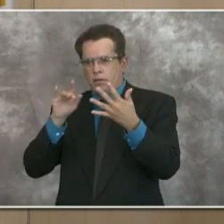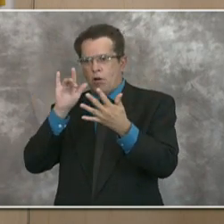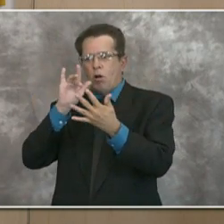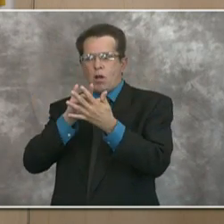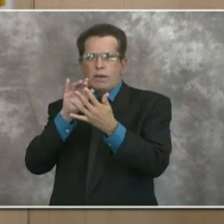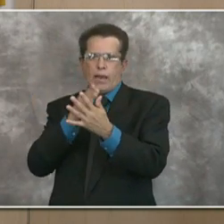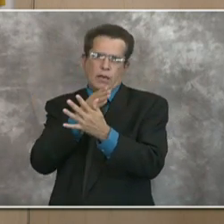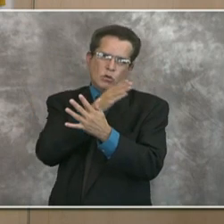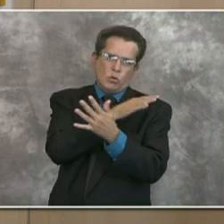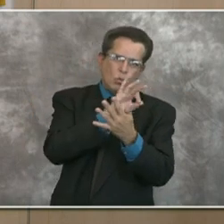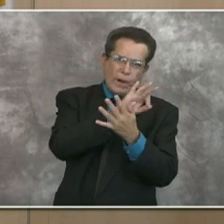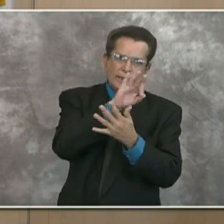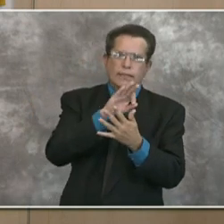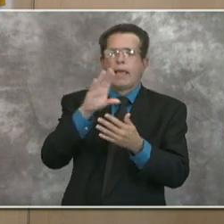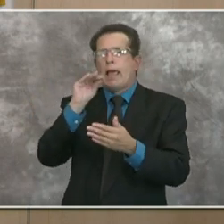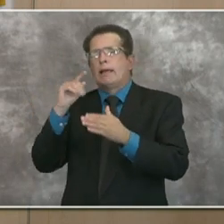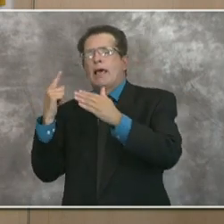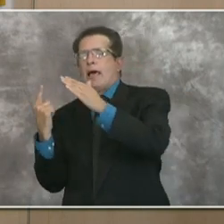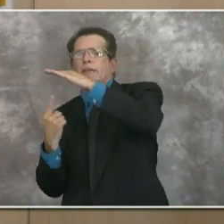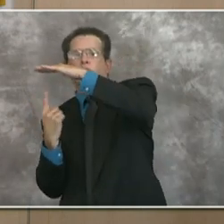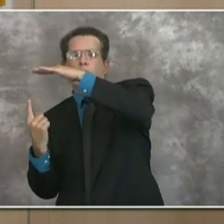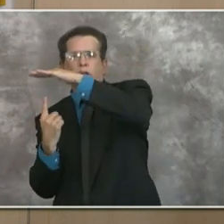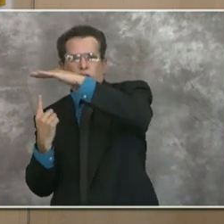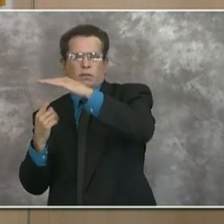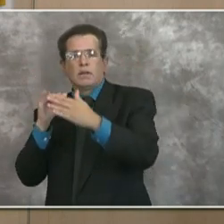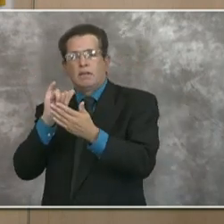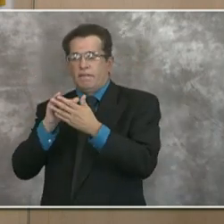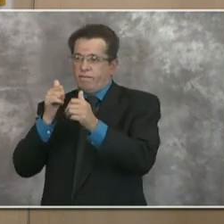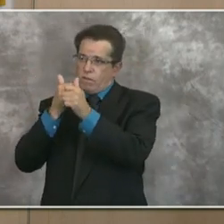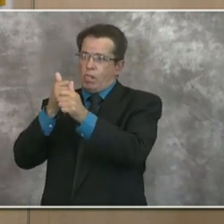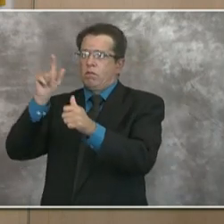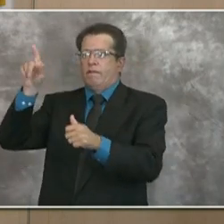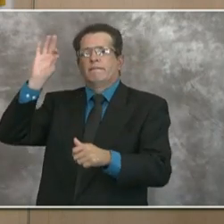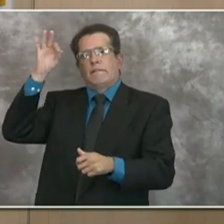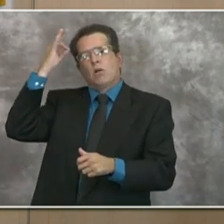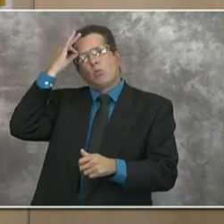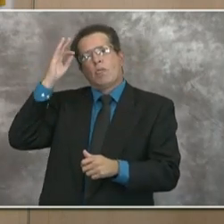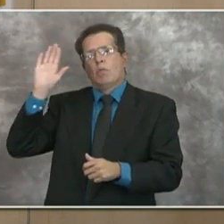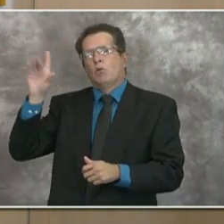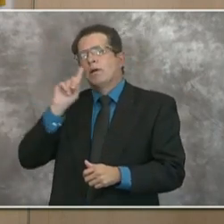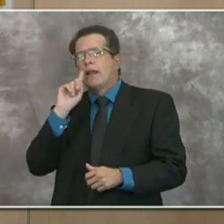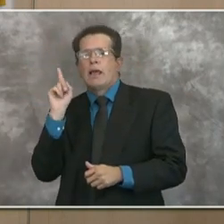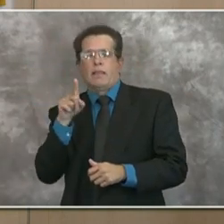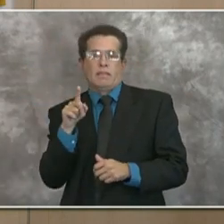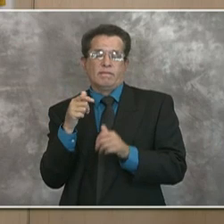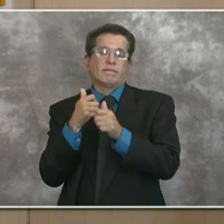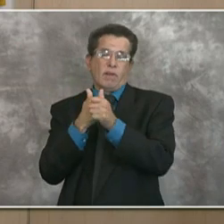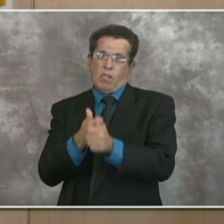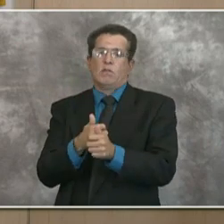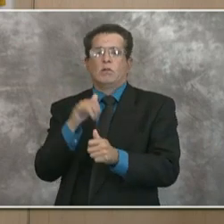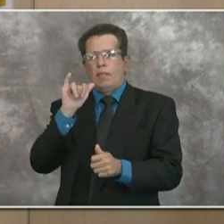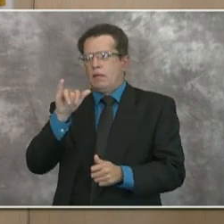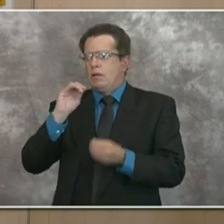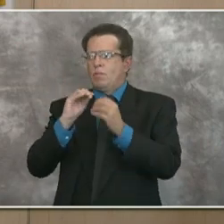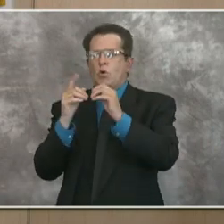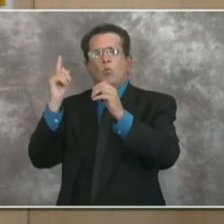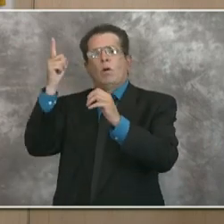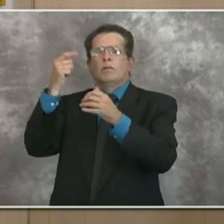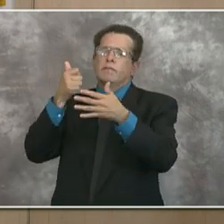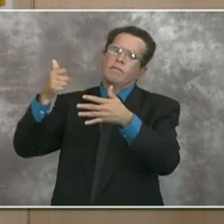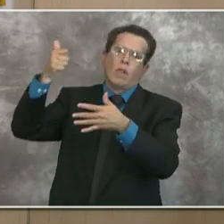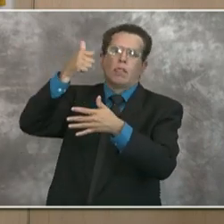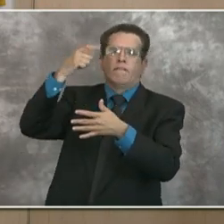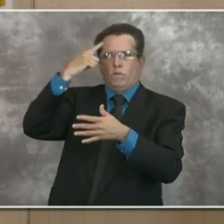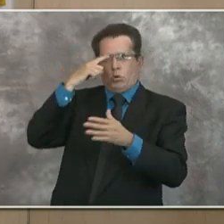and isolation, and that feeds also, that's the federal guidelines, and that is the #1 indicator for the